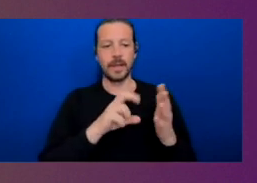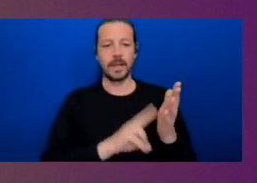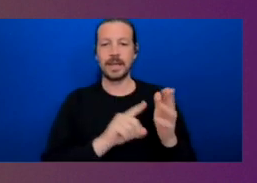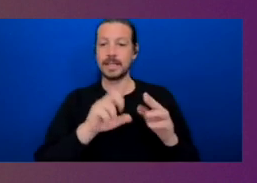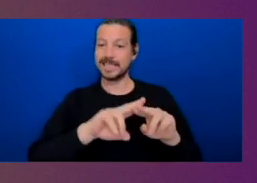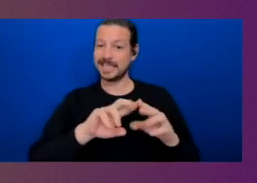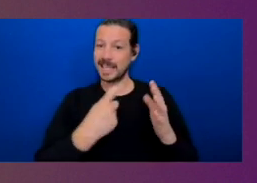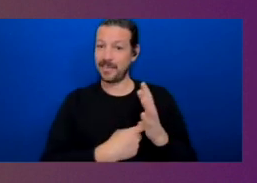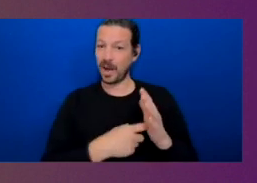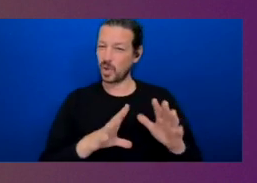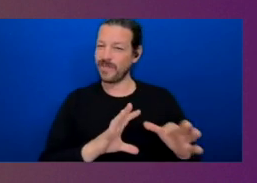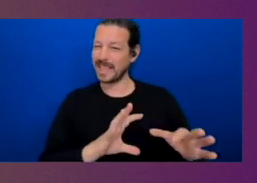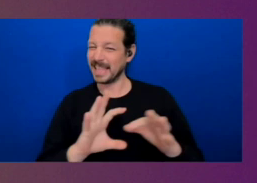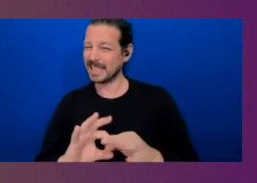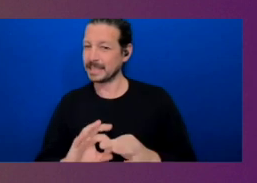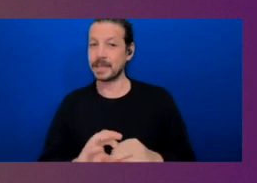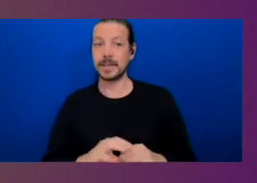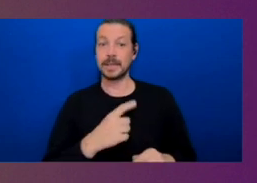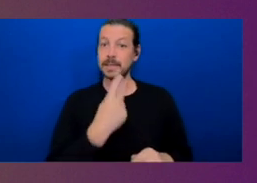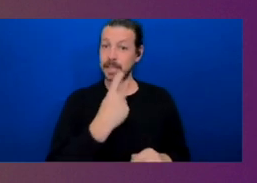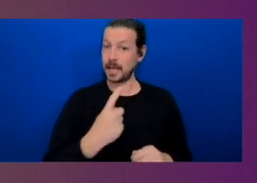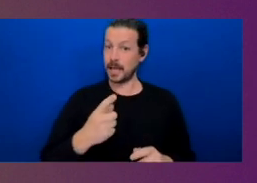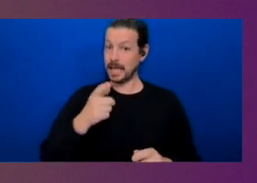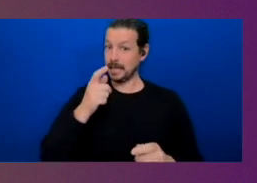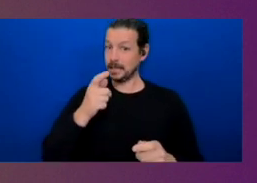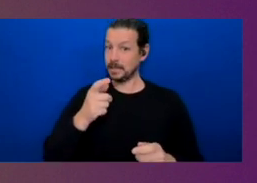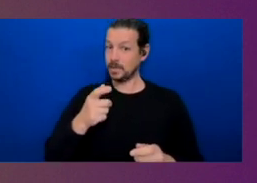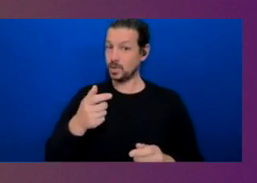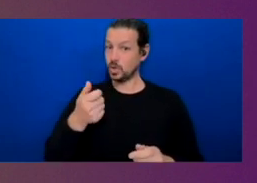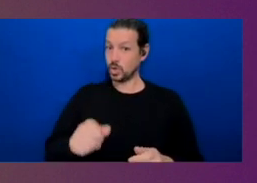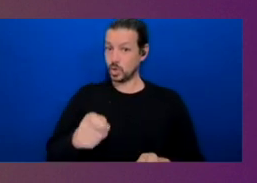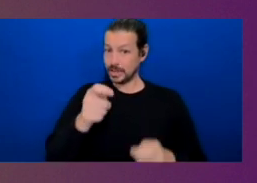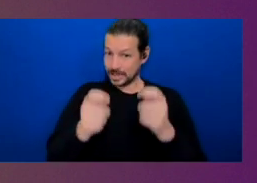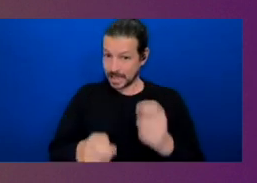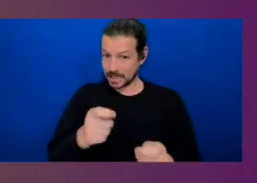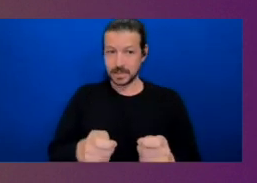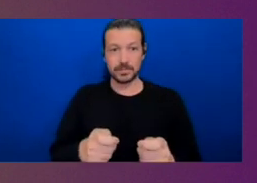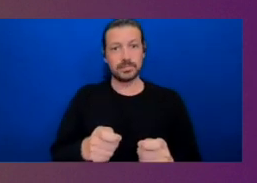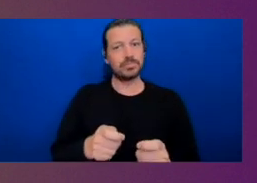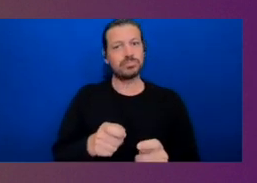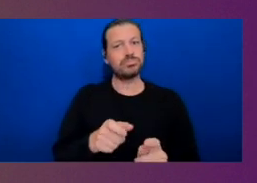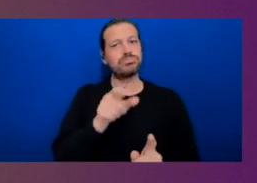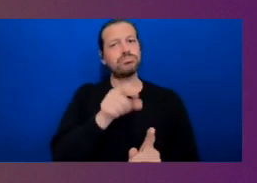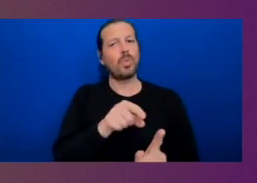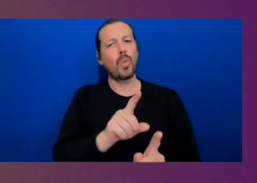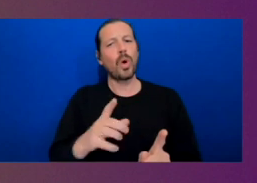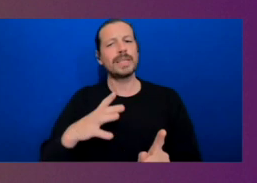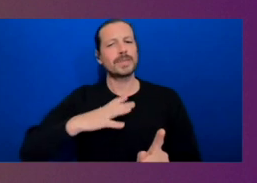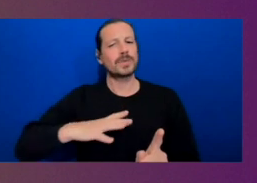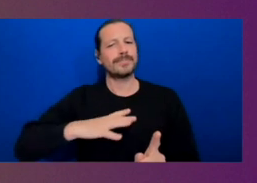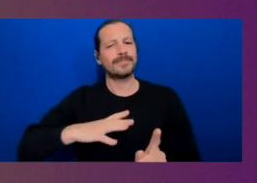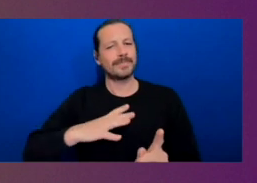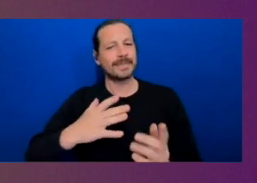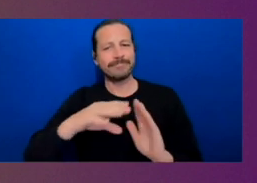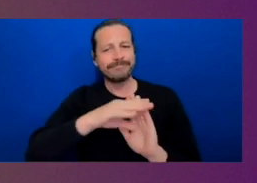this, and she was asking, what criteria do testers need to become trusted testers or better testers? Does anyone want to answer that